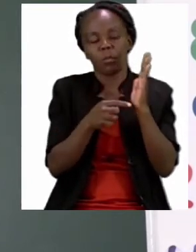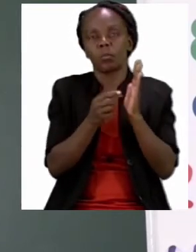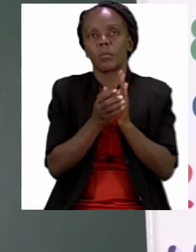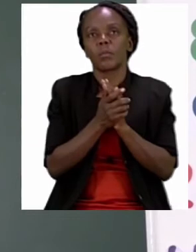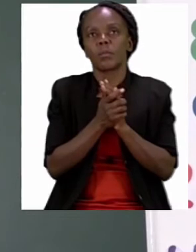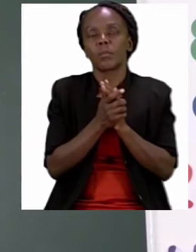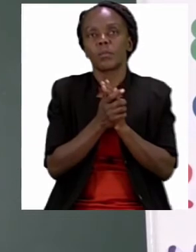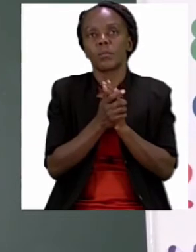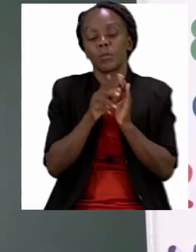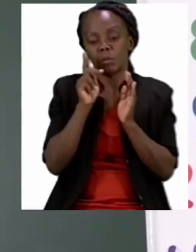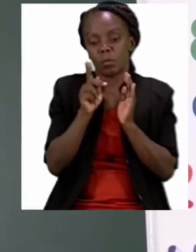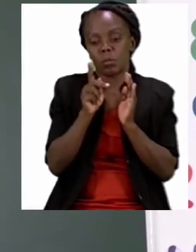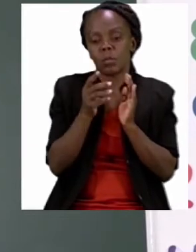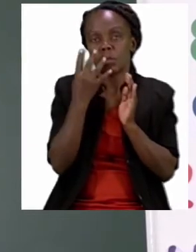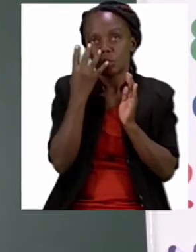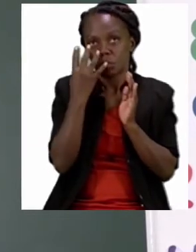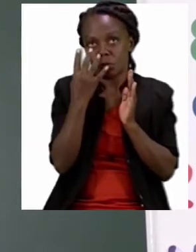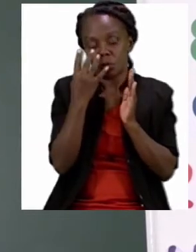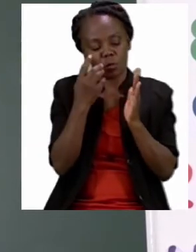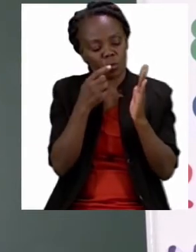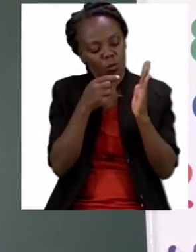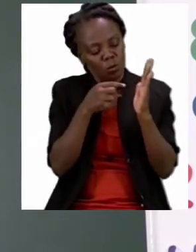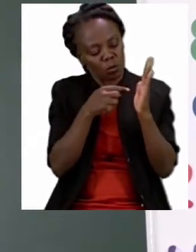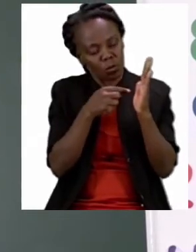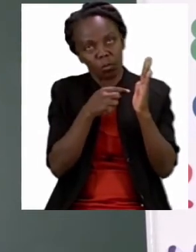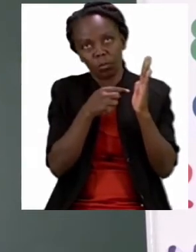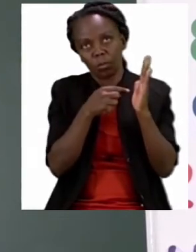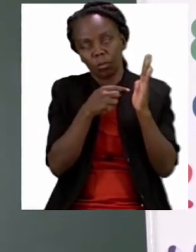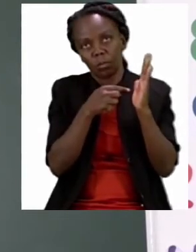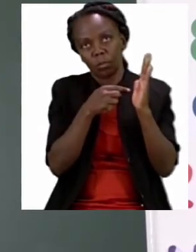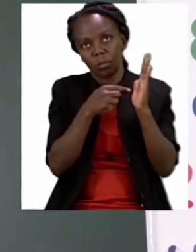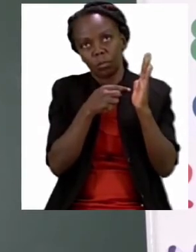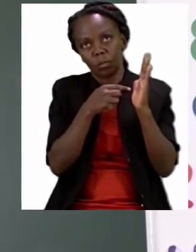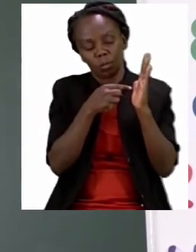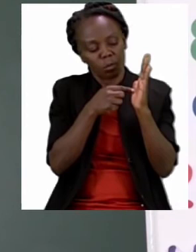four corners. Let's count them together.